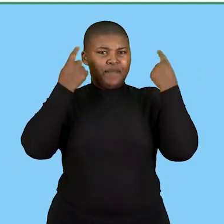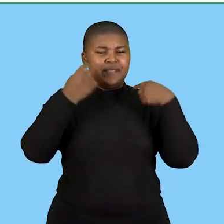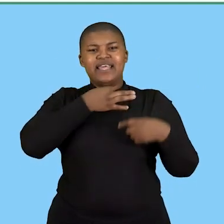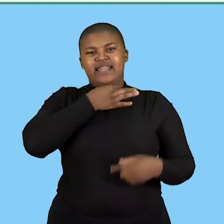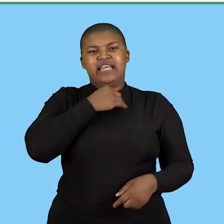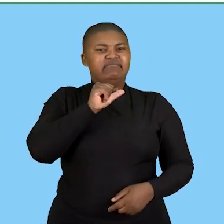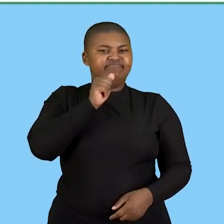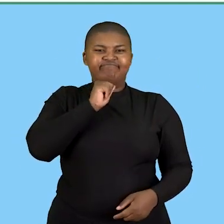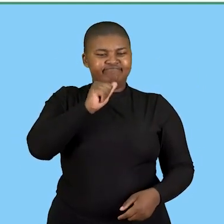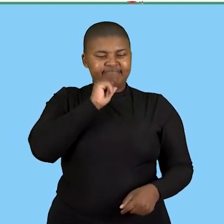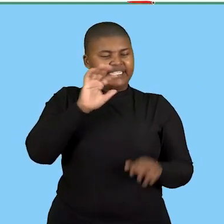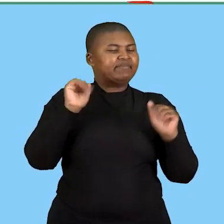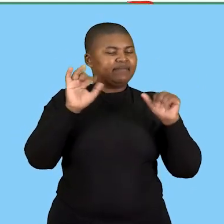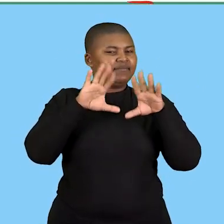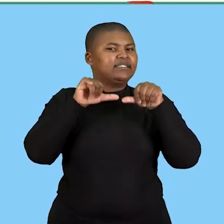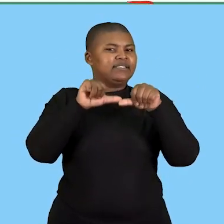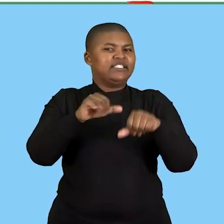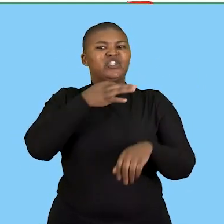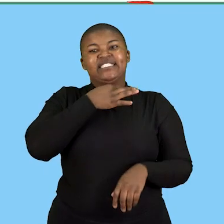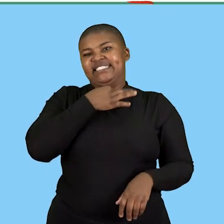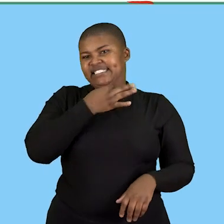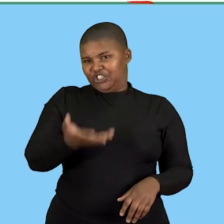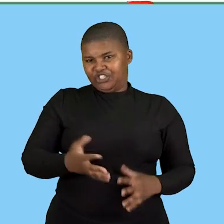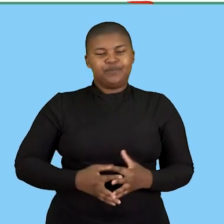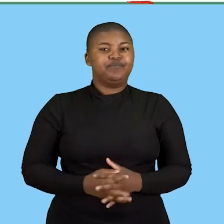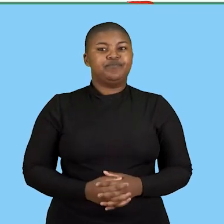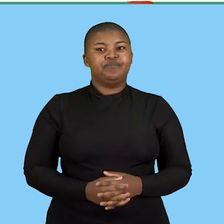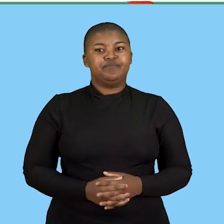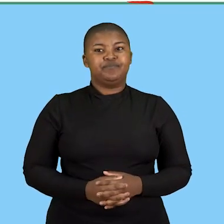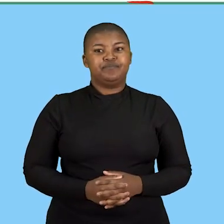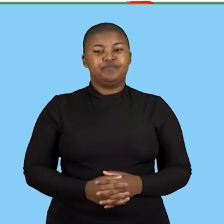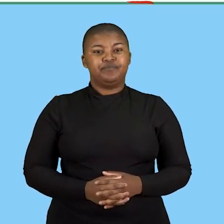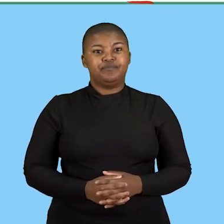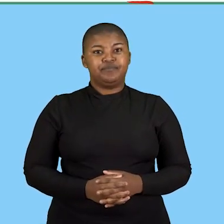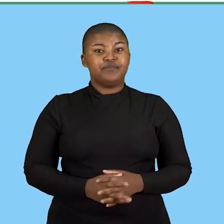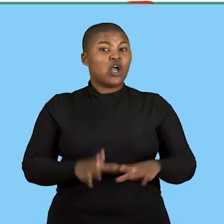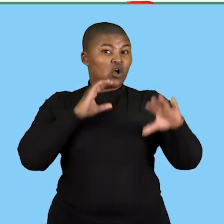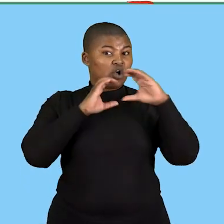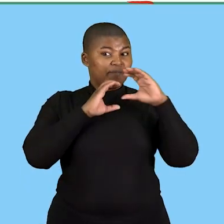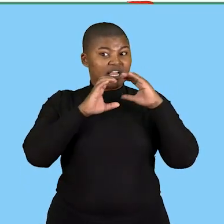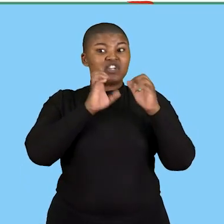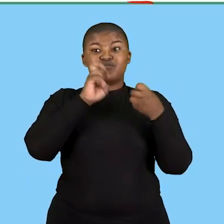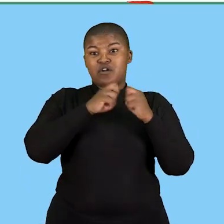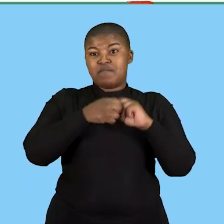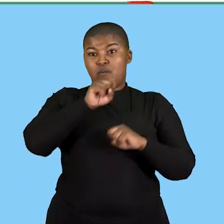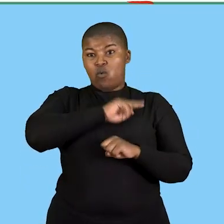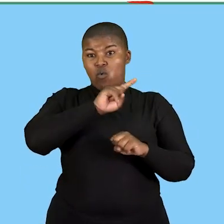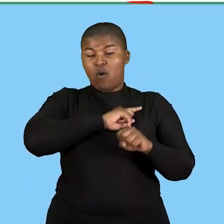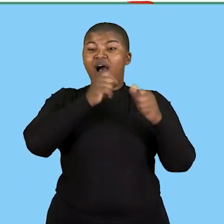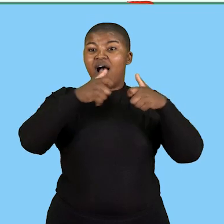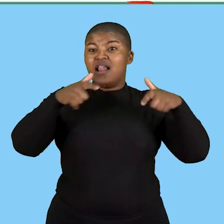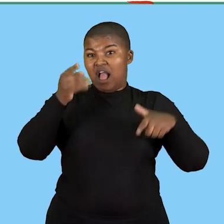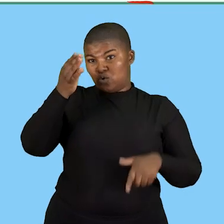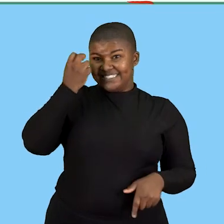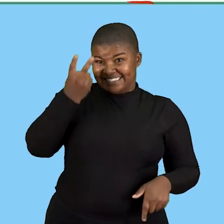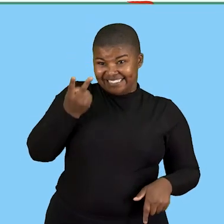employees do not understand or speak it. So that's another aspect to be considered. But the issue of communication becomes key, especially because